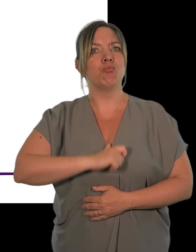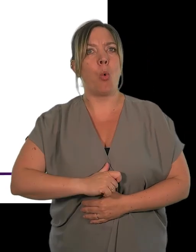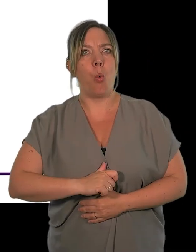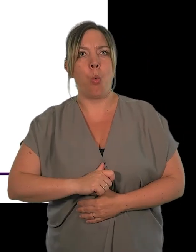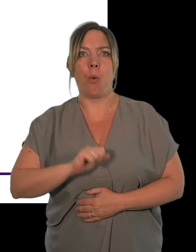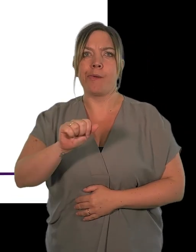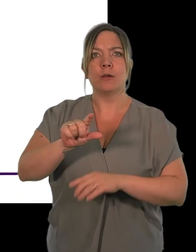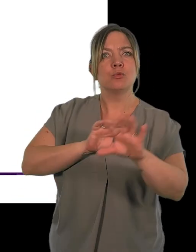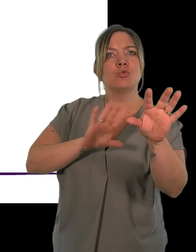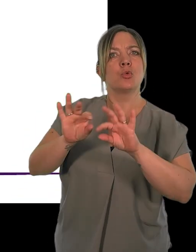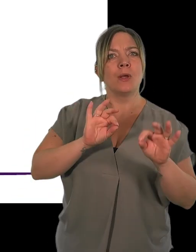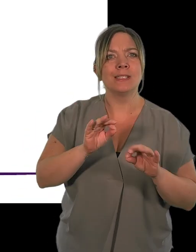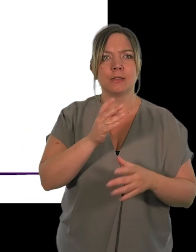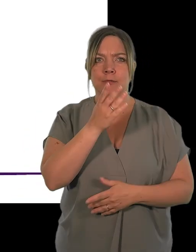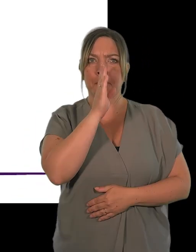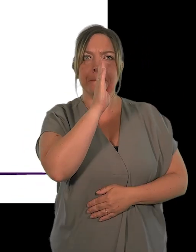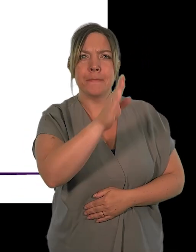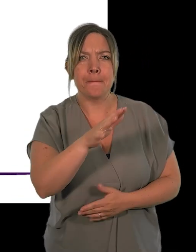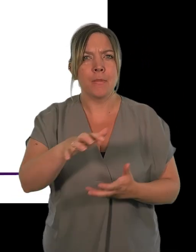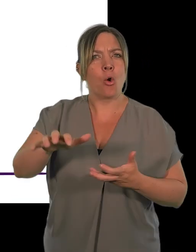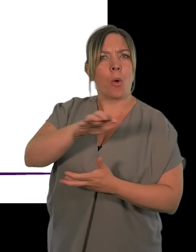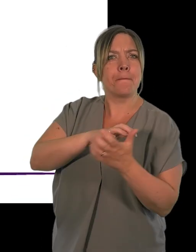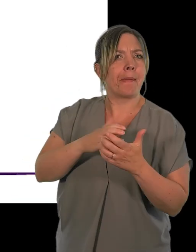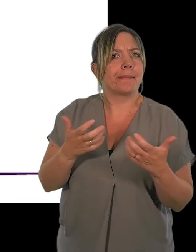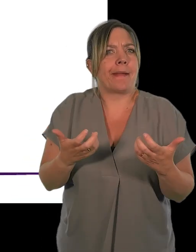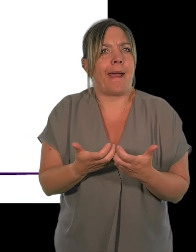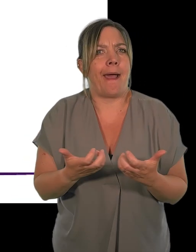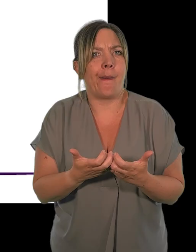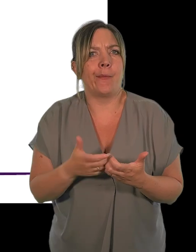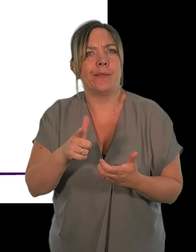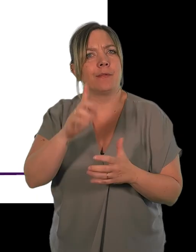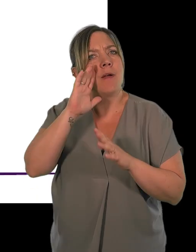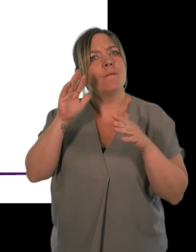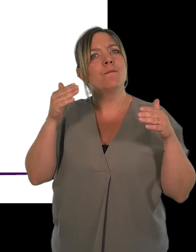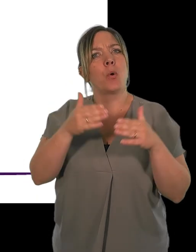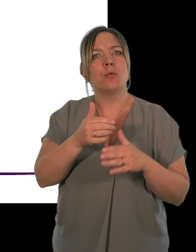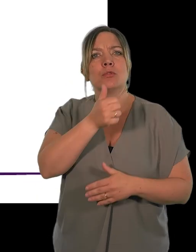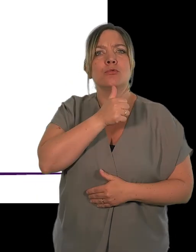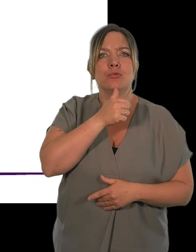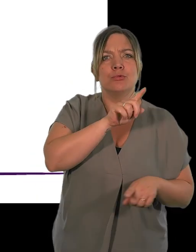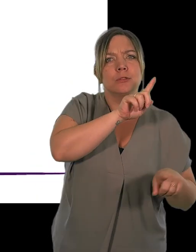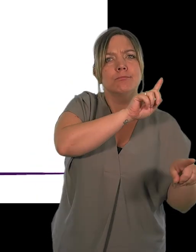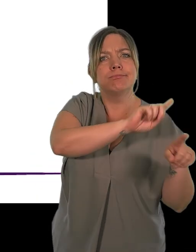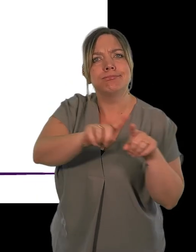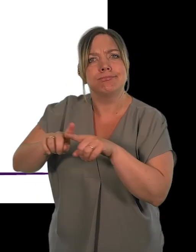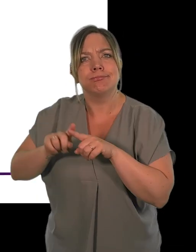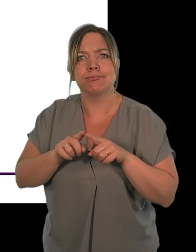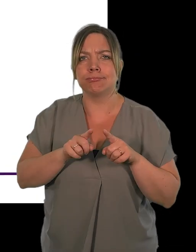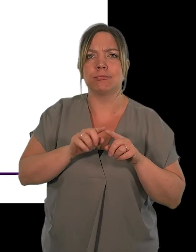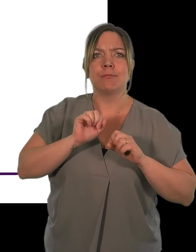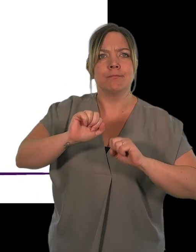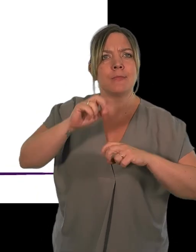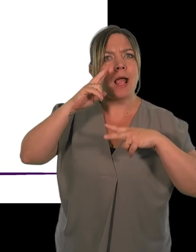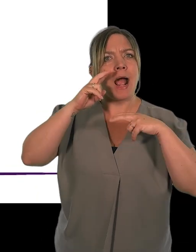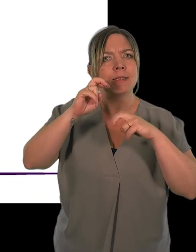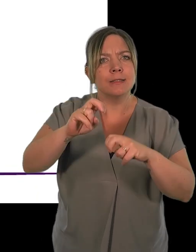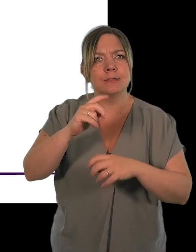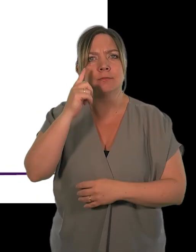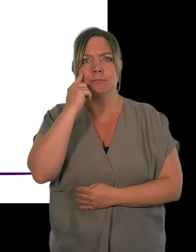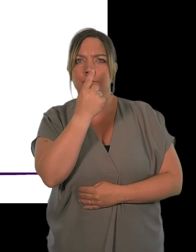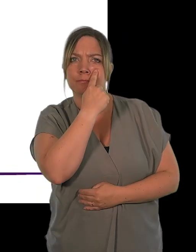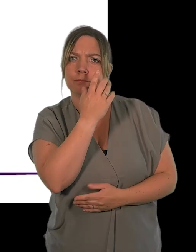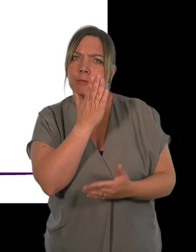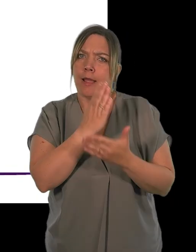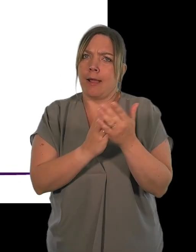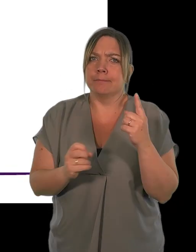how using a diverse range of analytics and evidence is essential to the rationalisation and